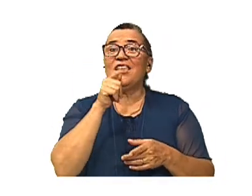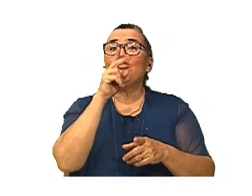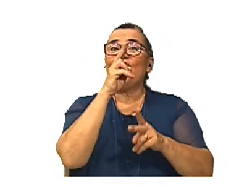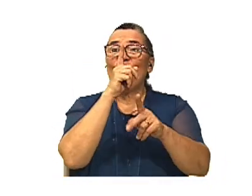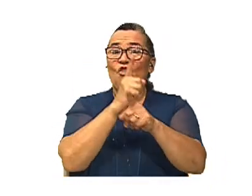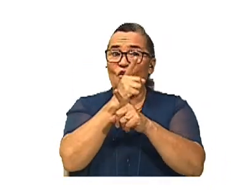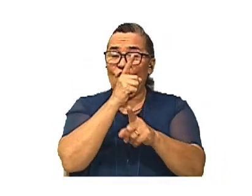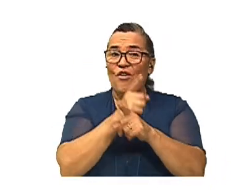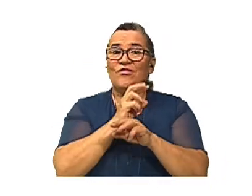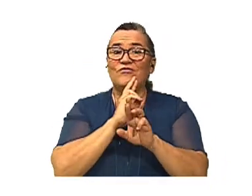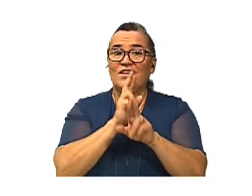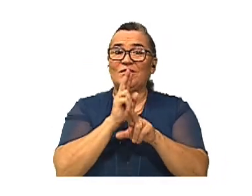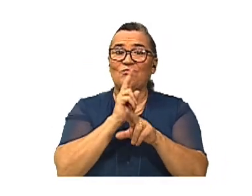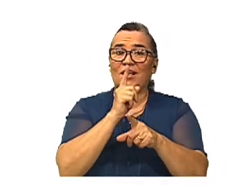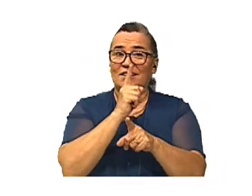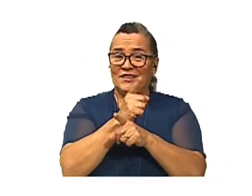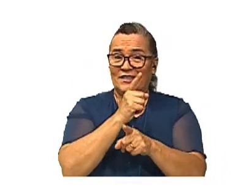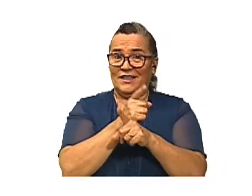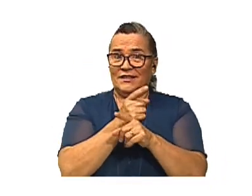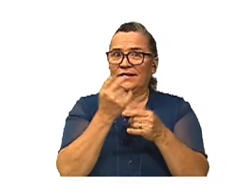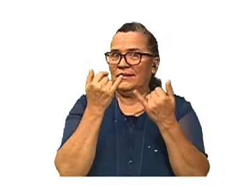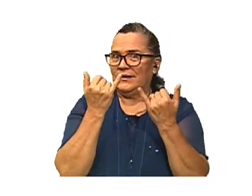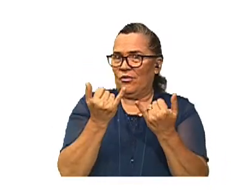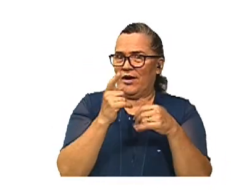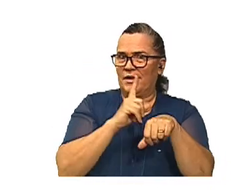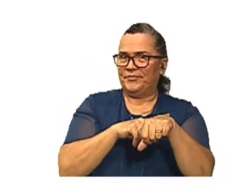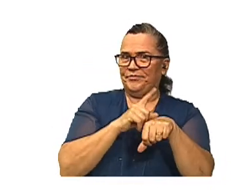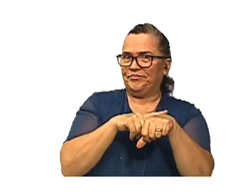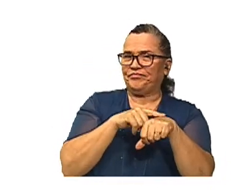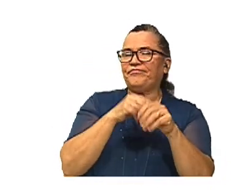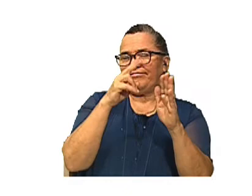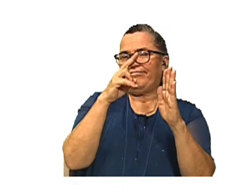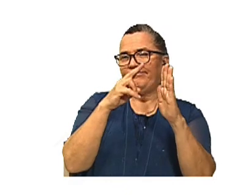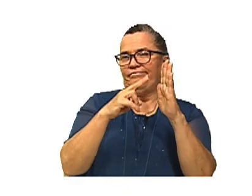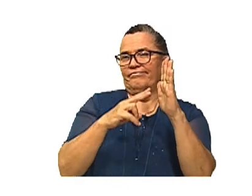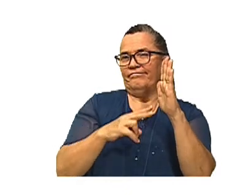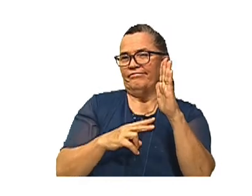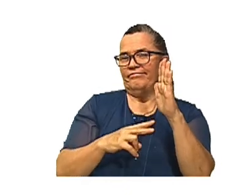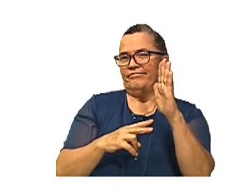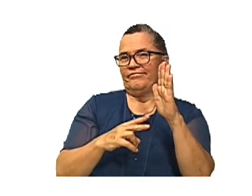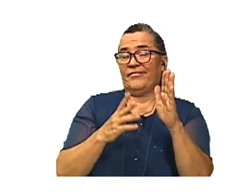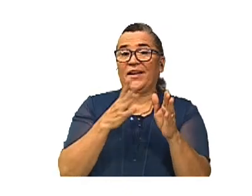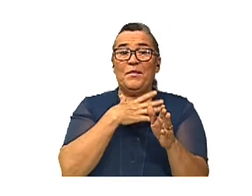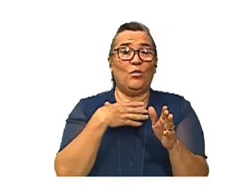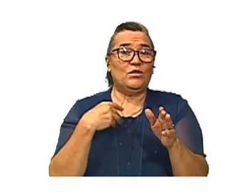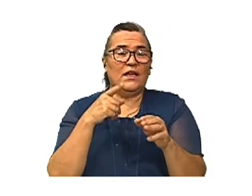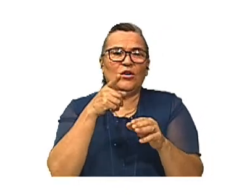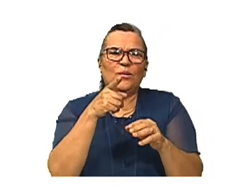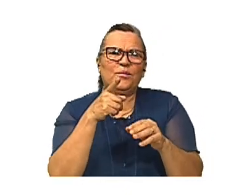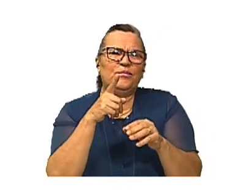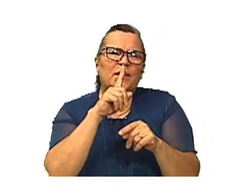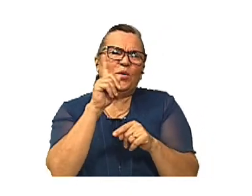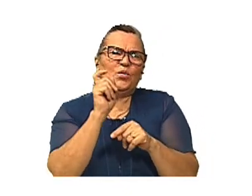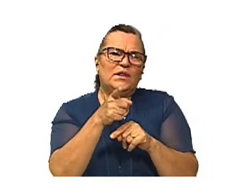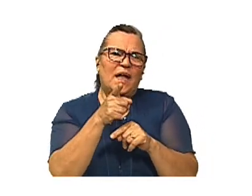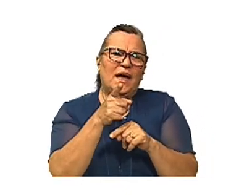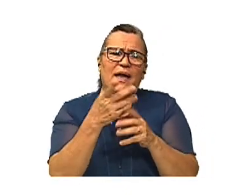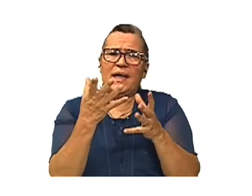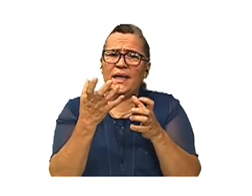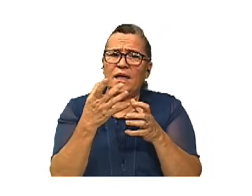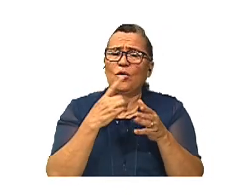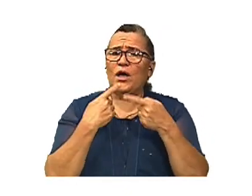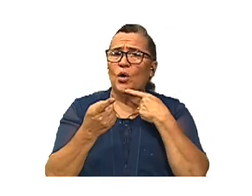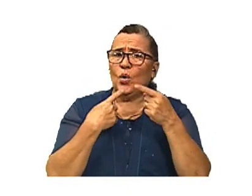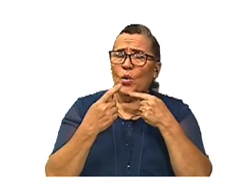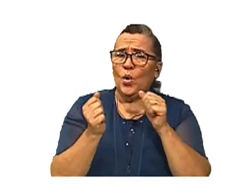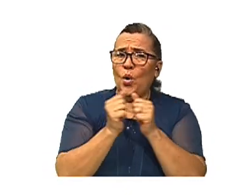guesses. Now, it's time for some reading. But I would like to ask you, I want you to comment with